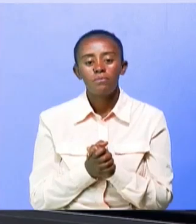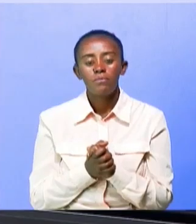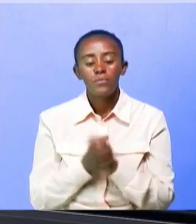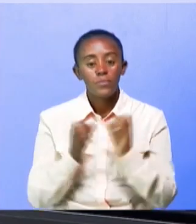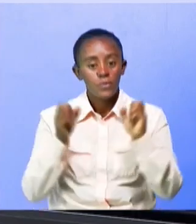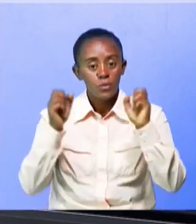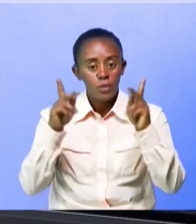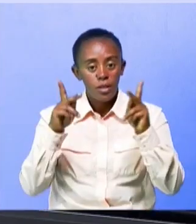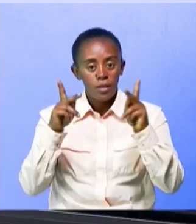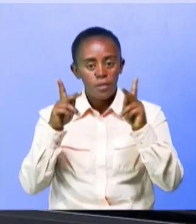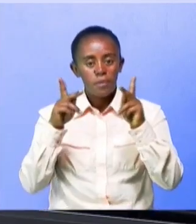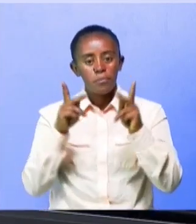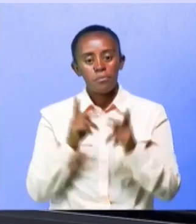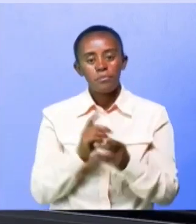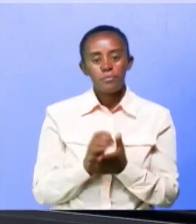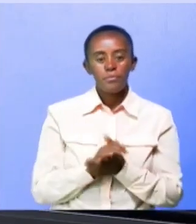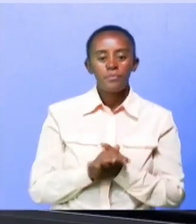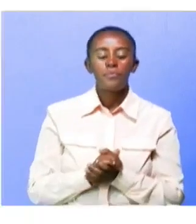Okay?